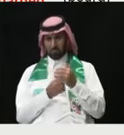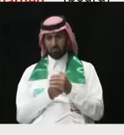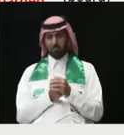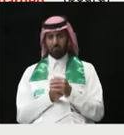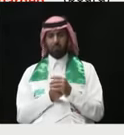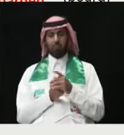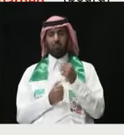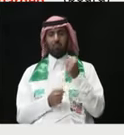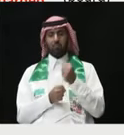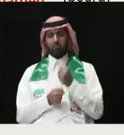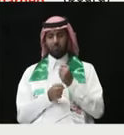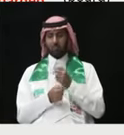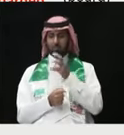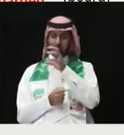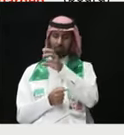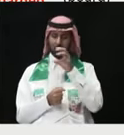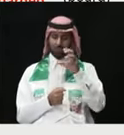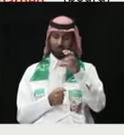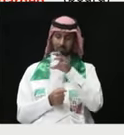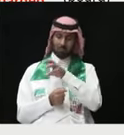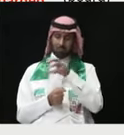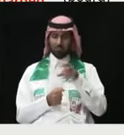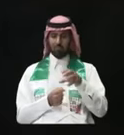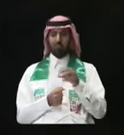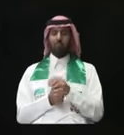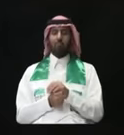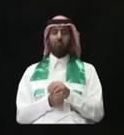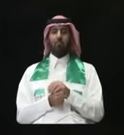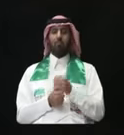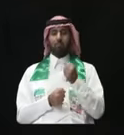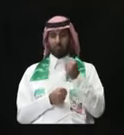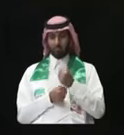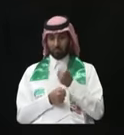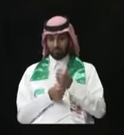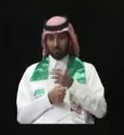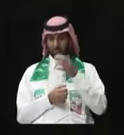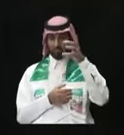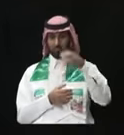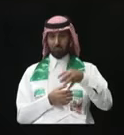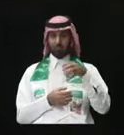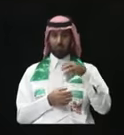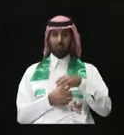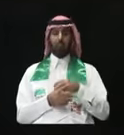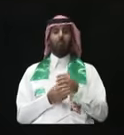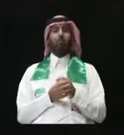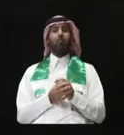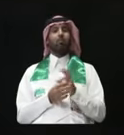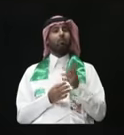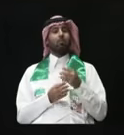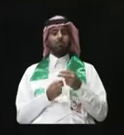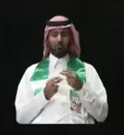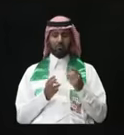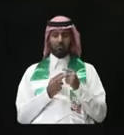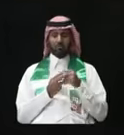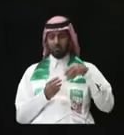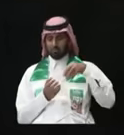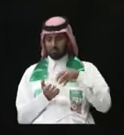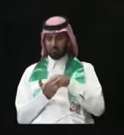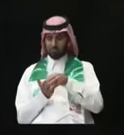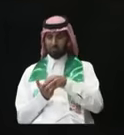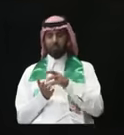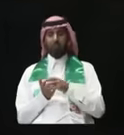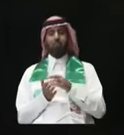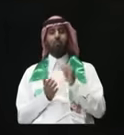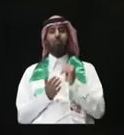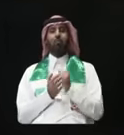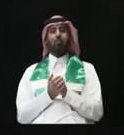have multiple actions happened at the middle. So the idea of launching, starting to move, and setting